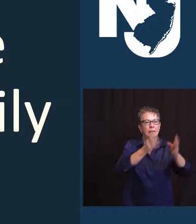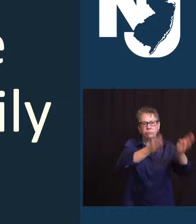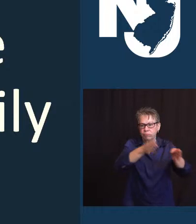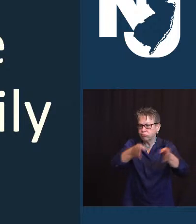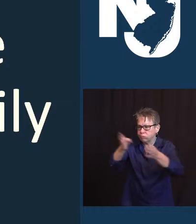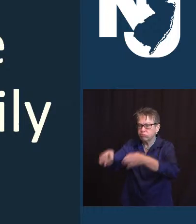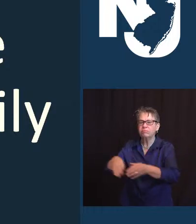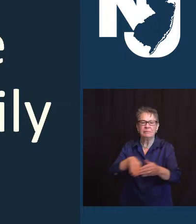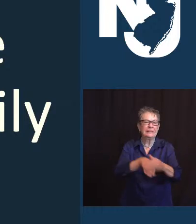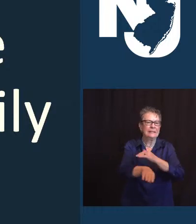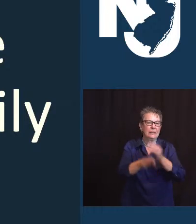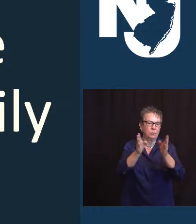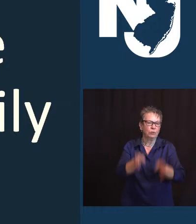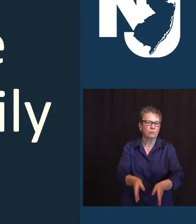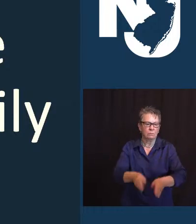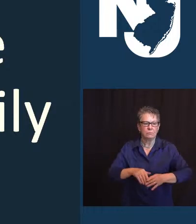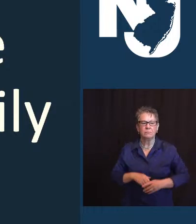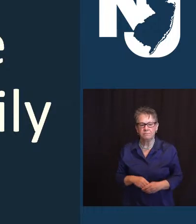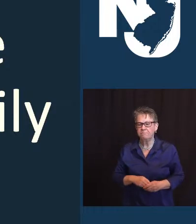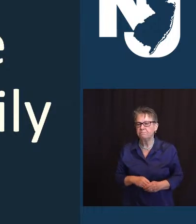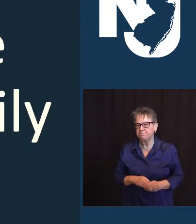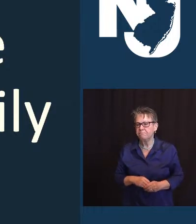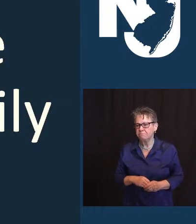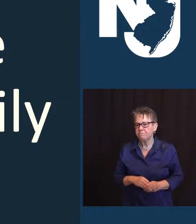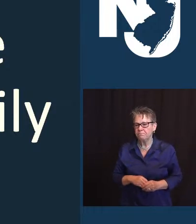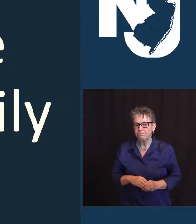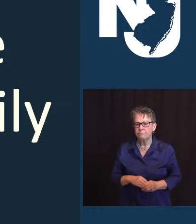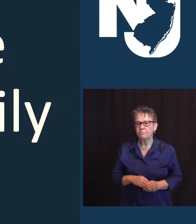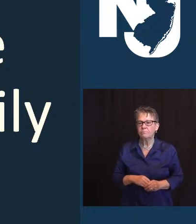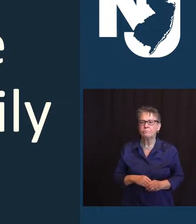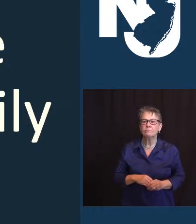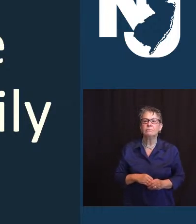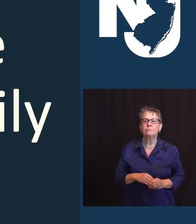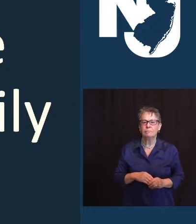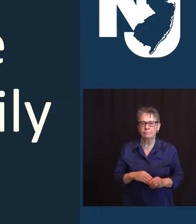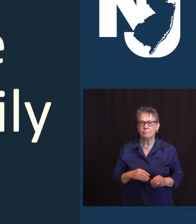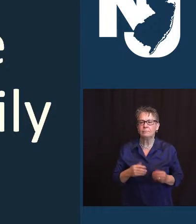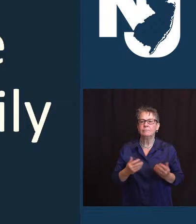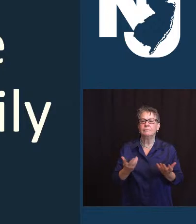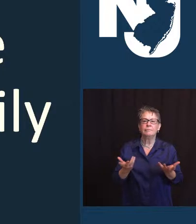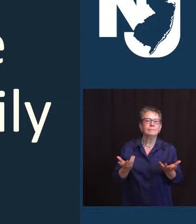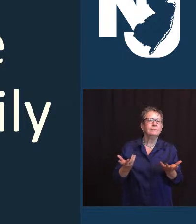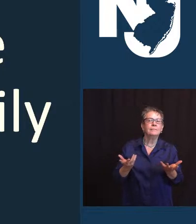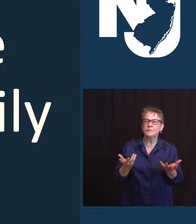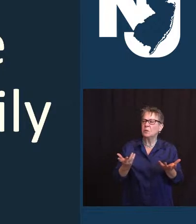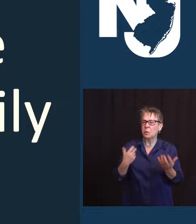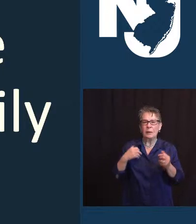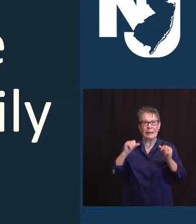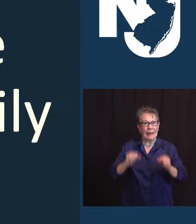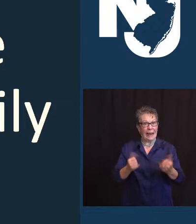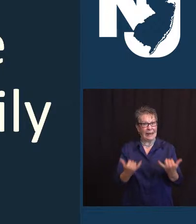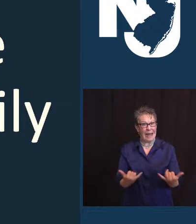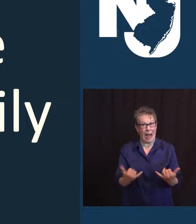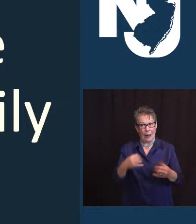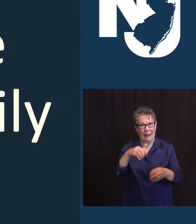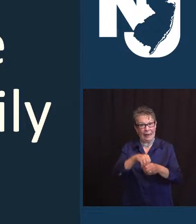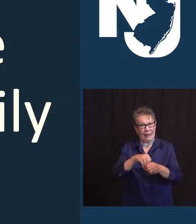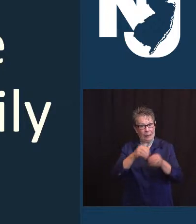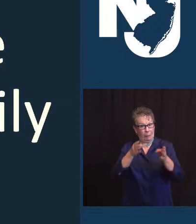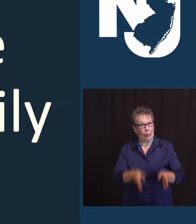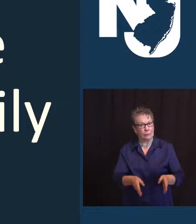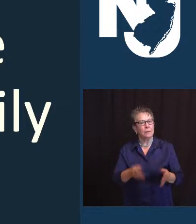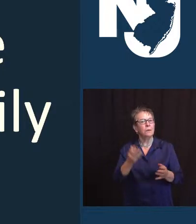voting machines. We could take this step because our numbers, while up a bit over the past week, are holding steady, and